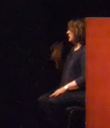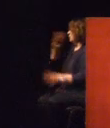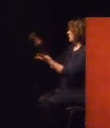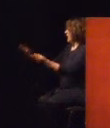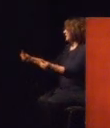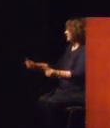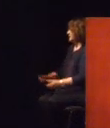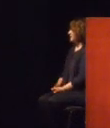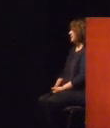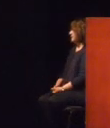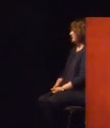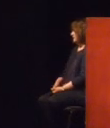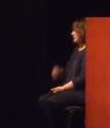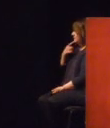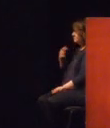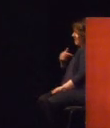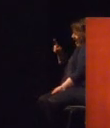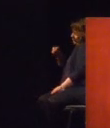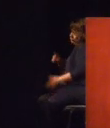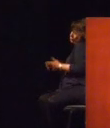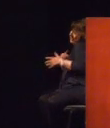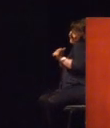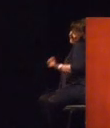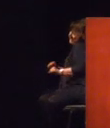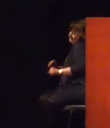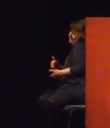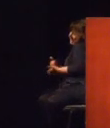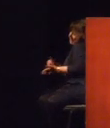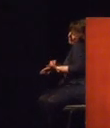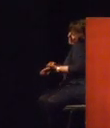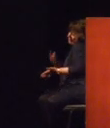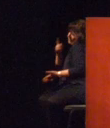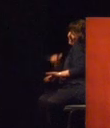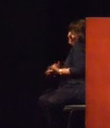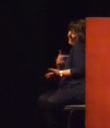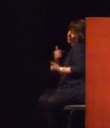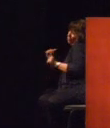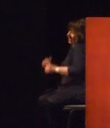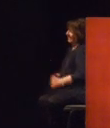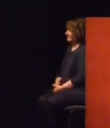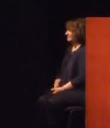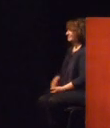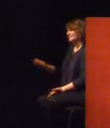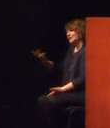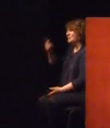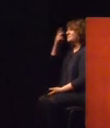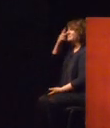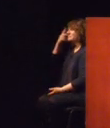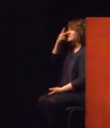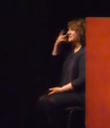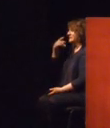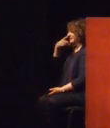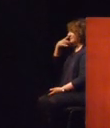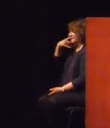And he said he will do what he can to help cover the cost. So we'll see